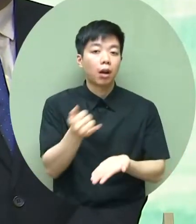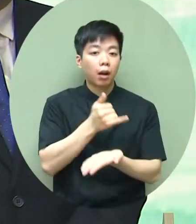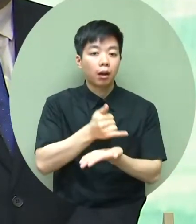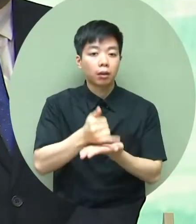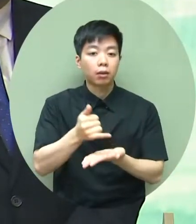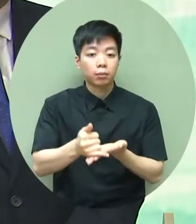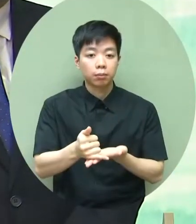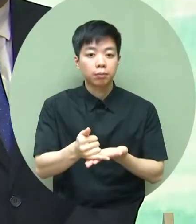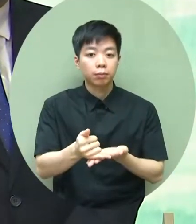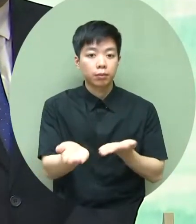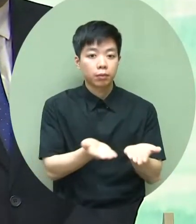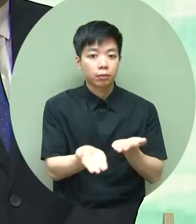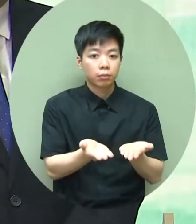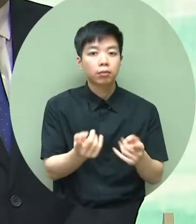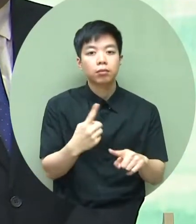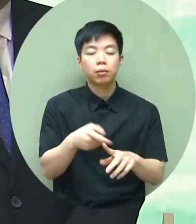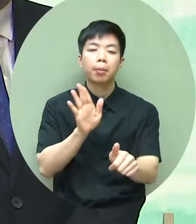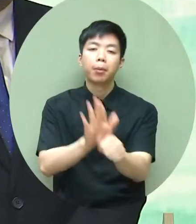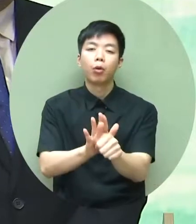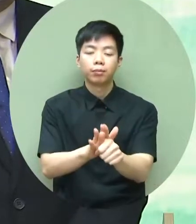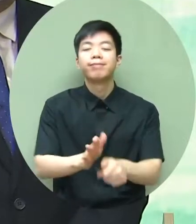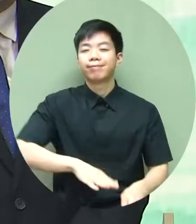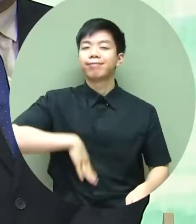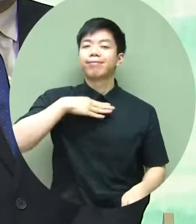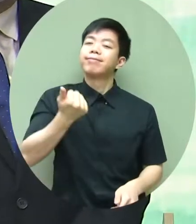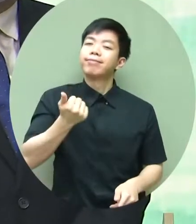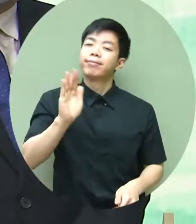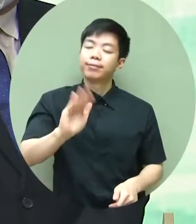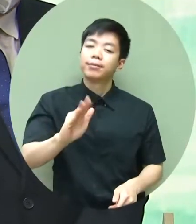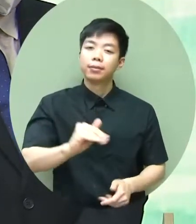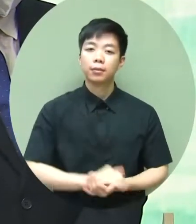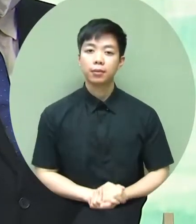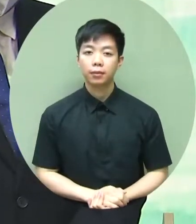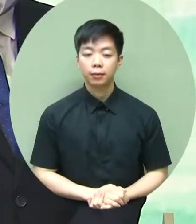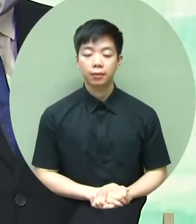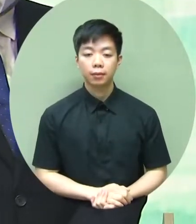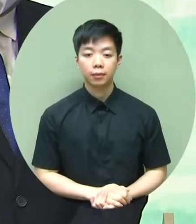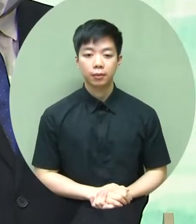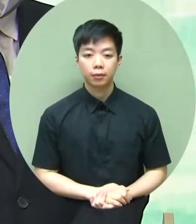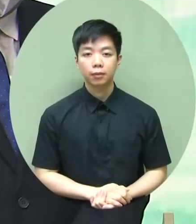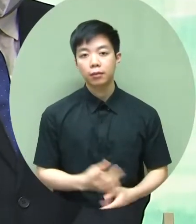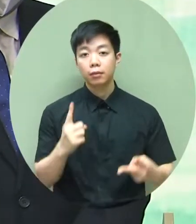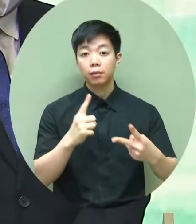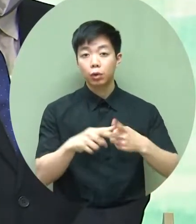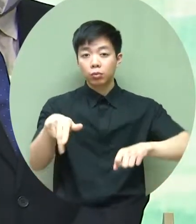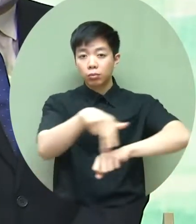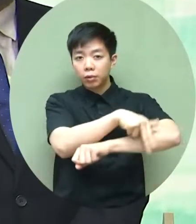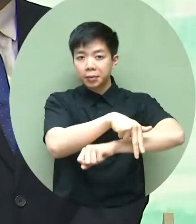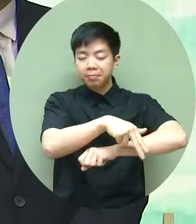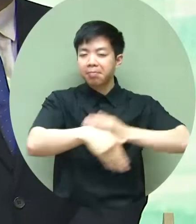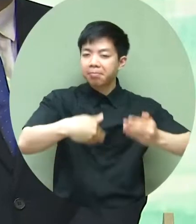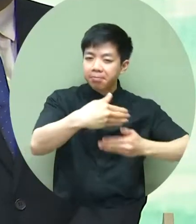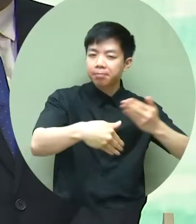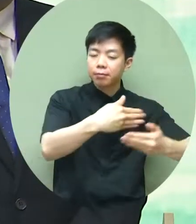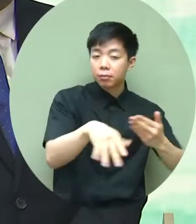of the Israel line cross-harbour section, well, we believe that the capacity will be able to cope with residents' demand.